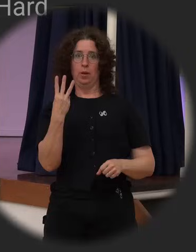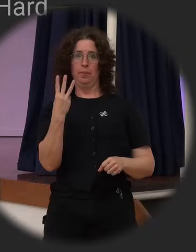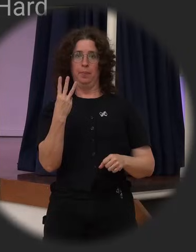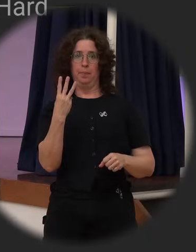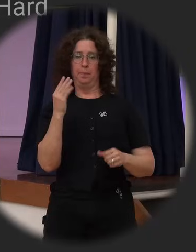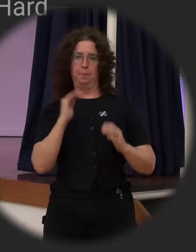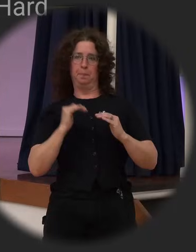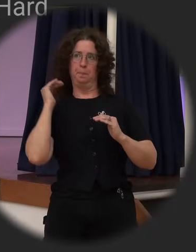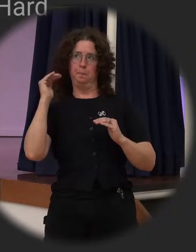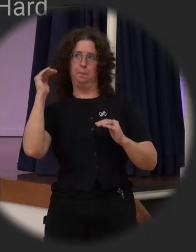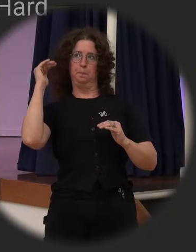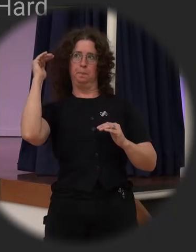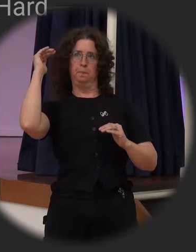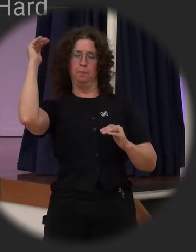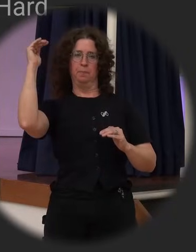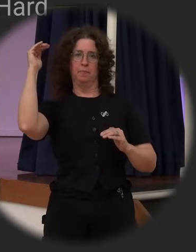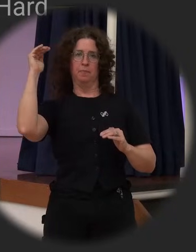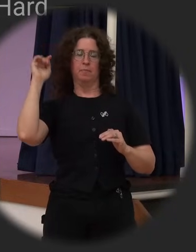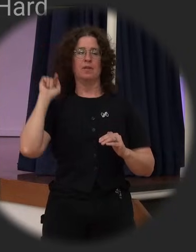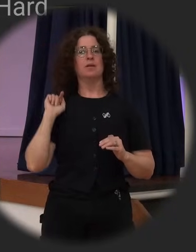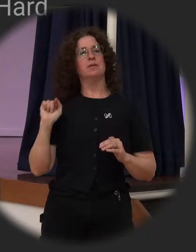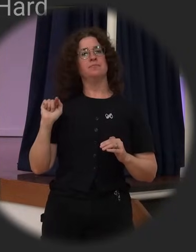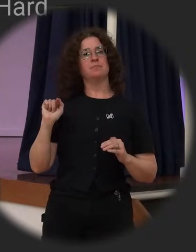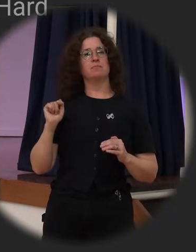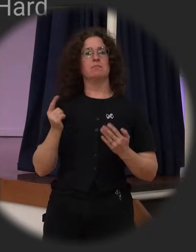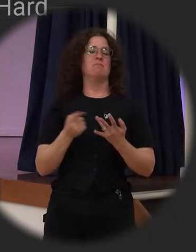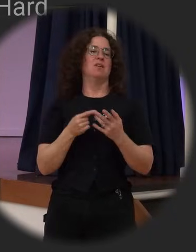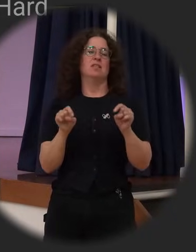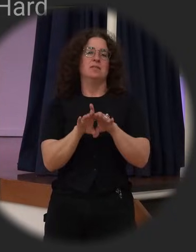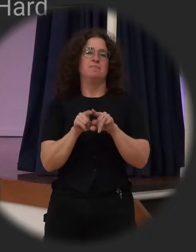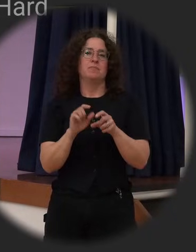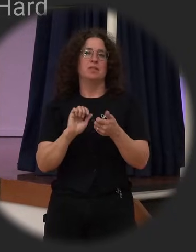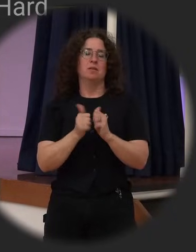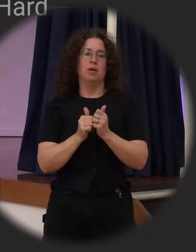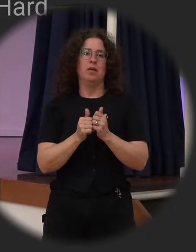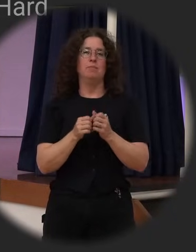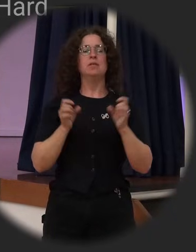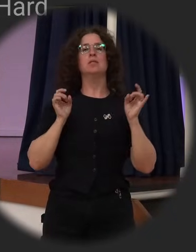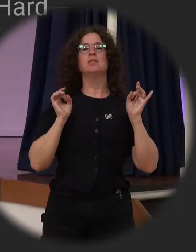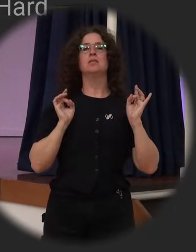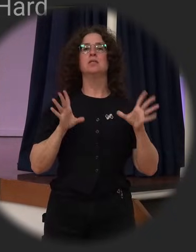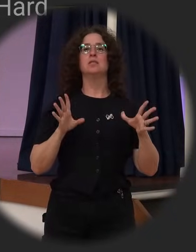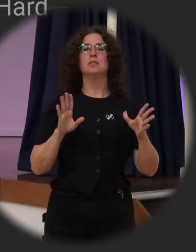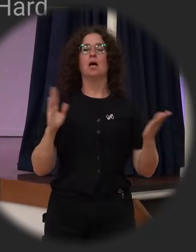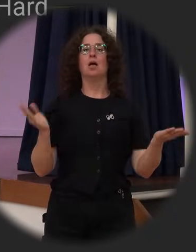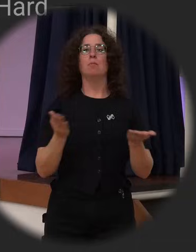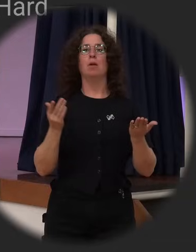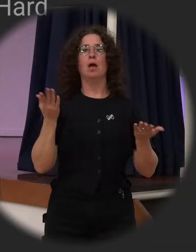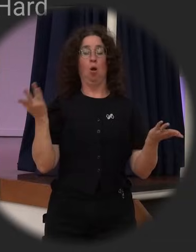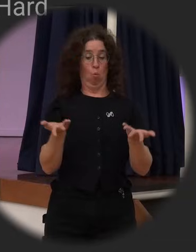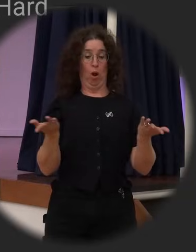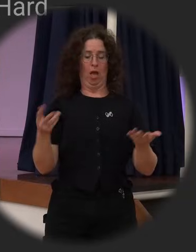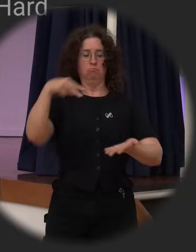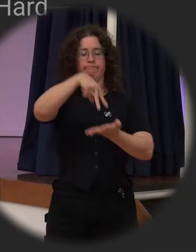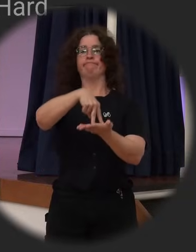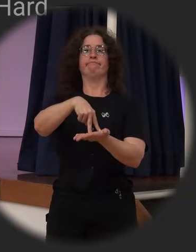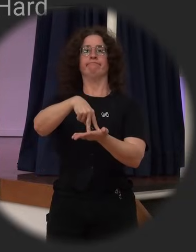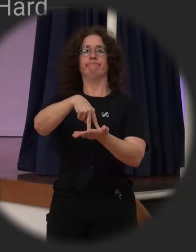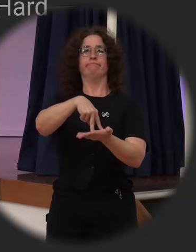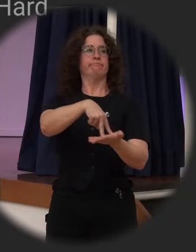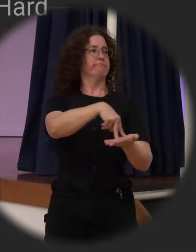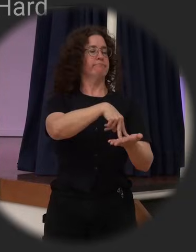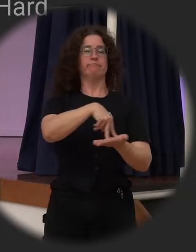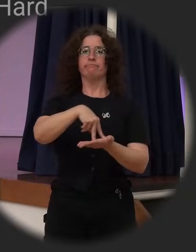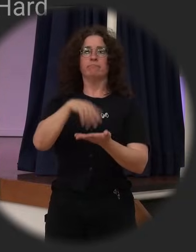few steps. Baldur's Gate 3 and other similar games let you start play at where you left off, so you can just kind of pick up